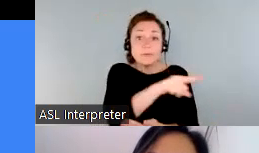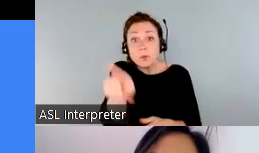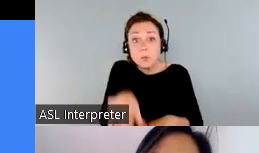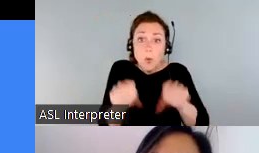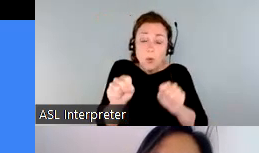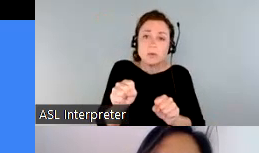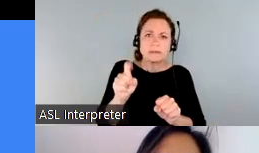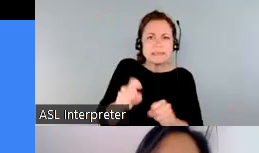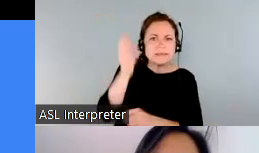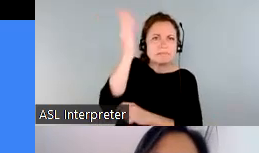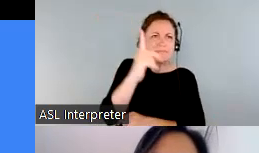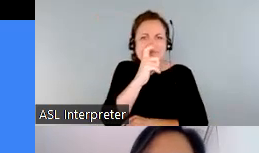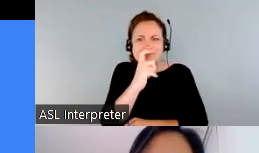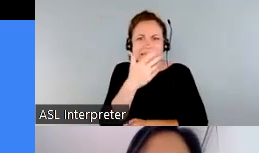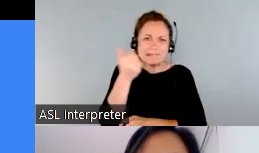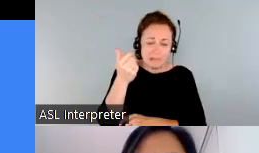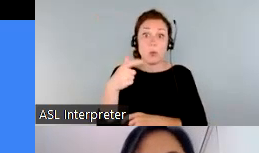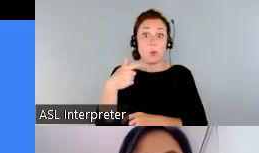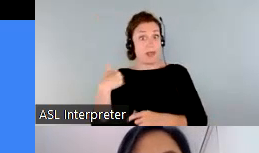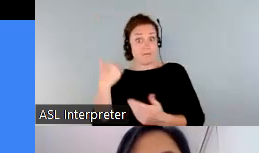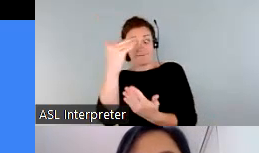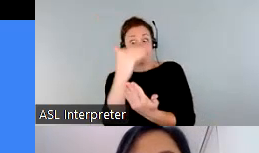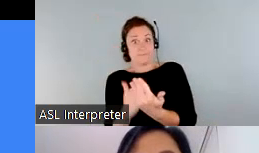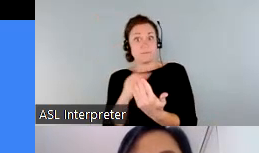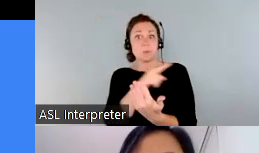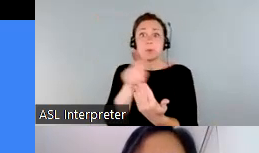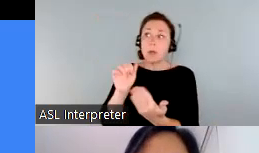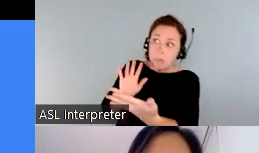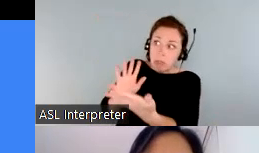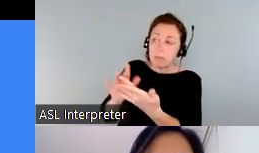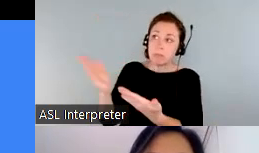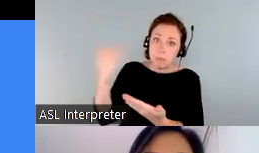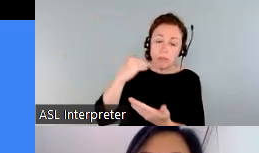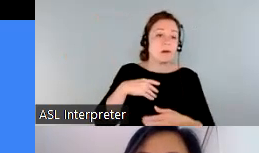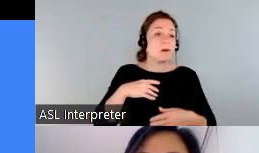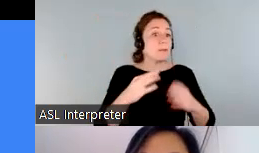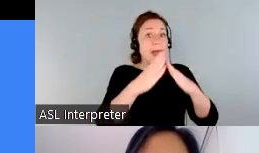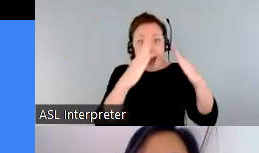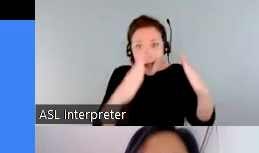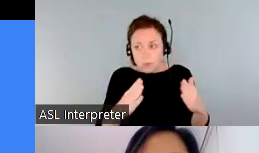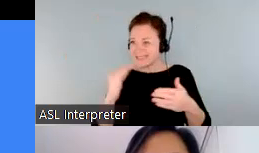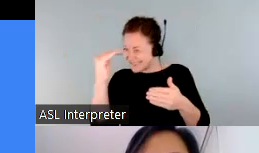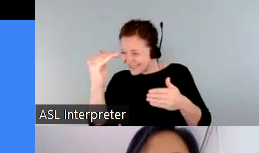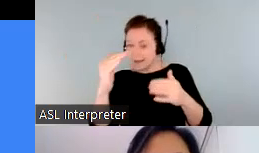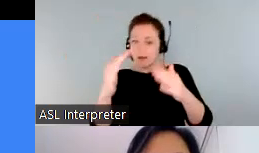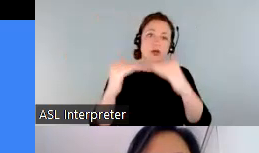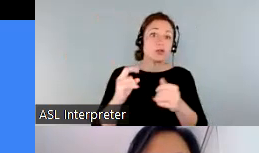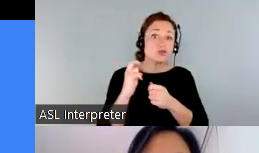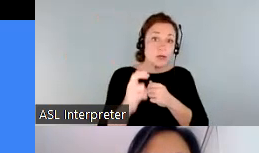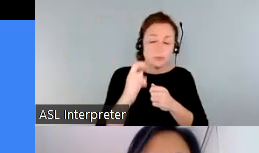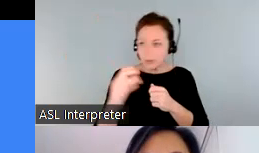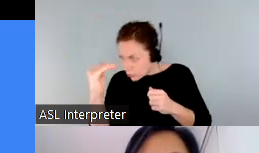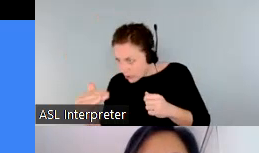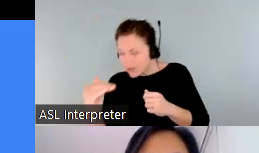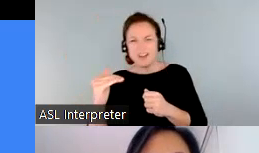to come in and talk about municipal issues such as housing or transit, we have a whole speaker roster available to you